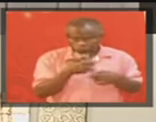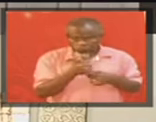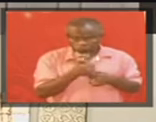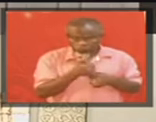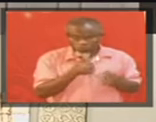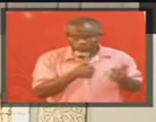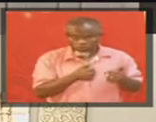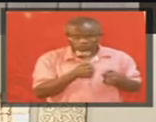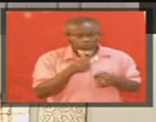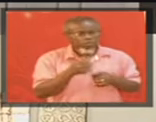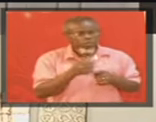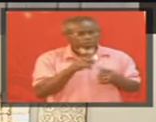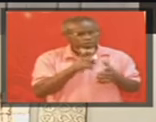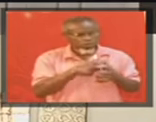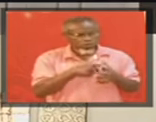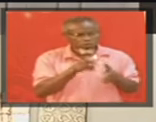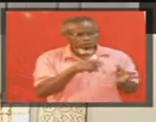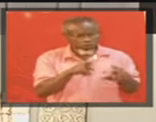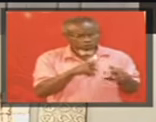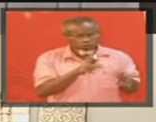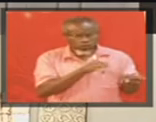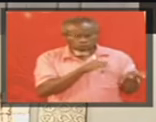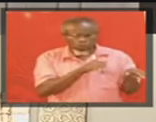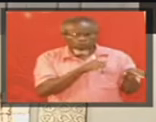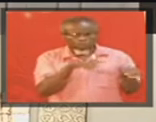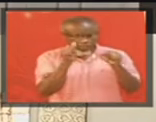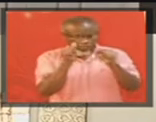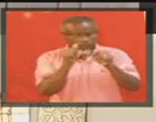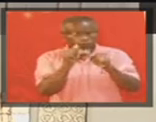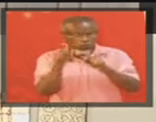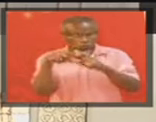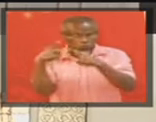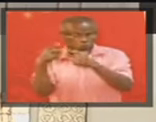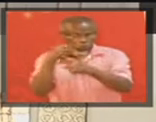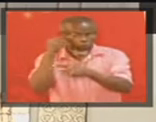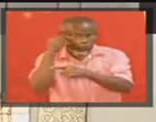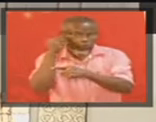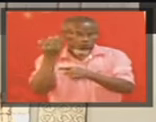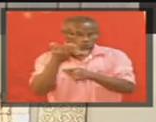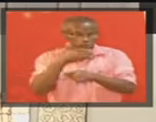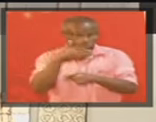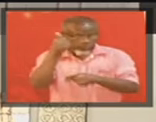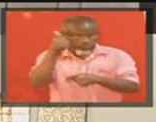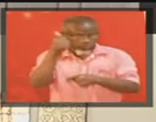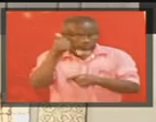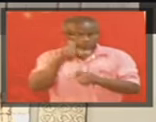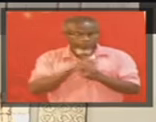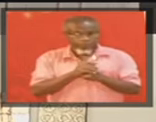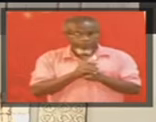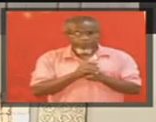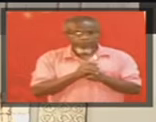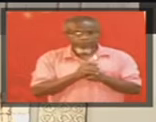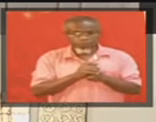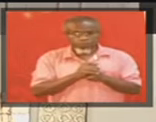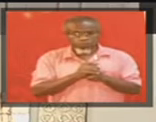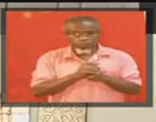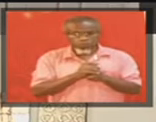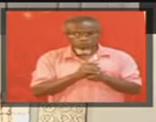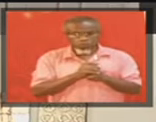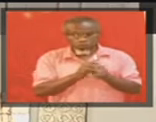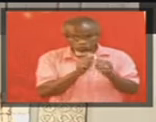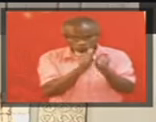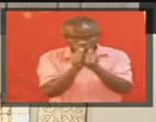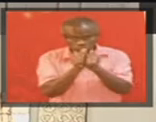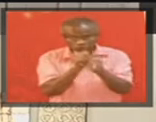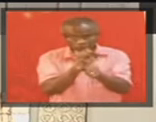out. So the process from beginning to end is a partnership between the healthcare workers and the